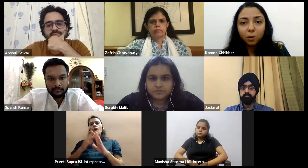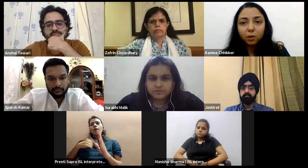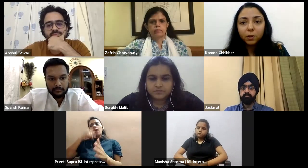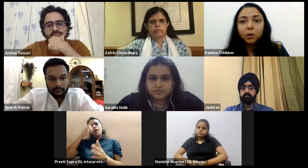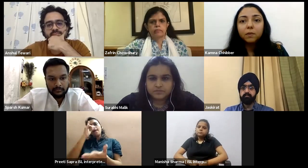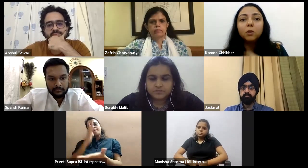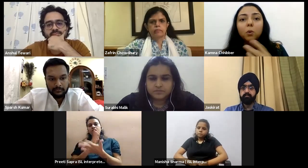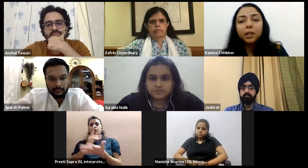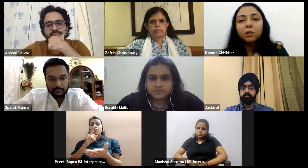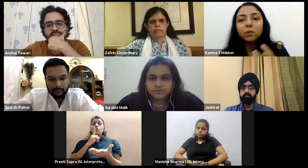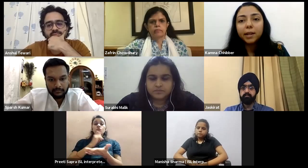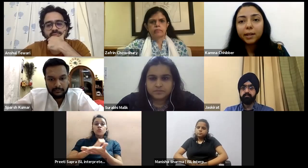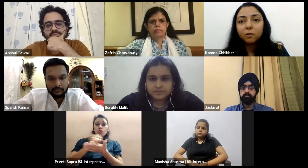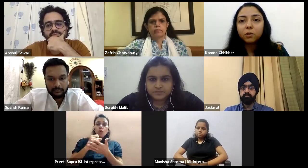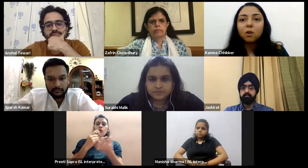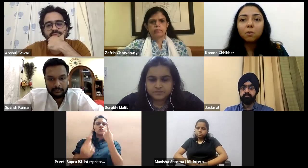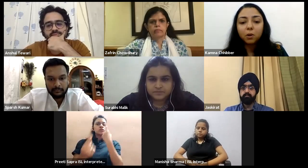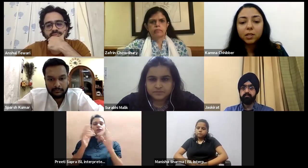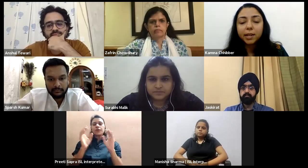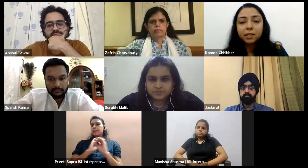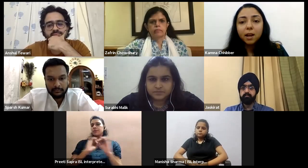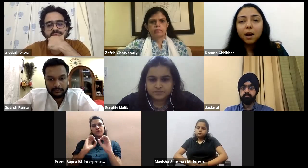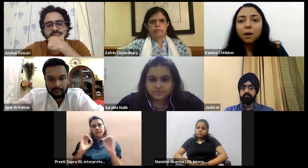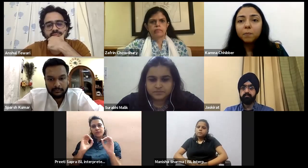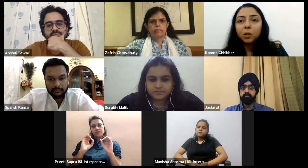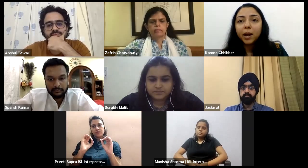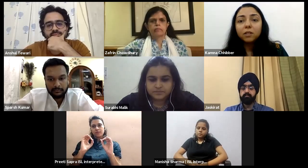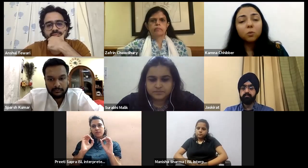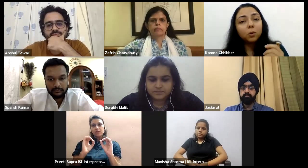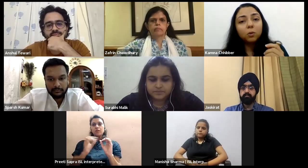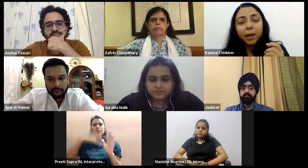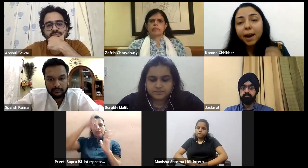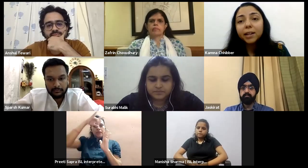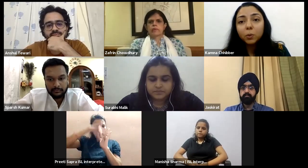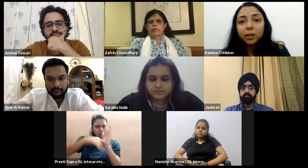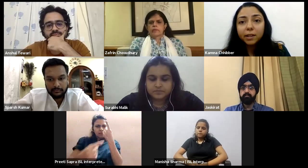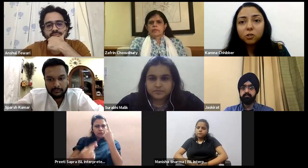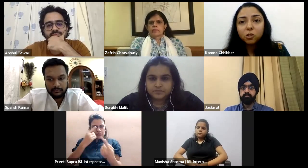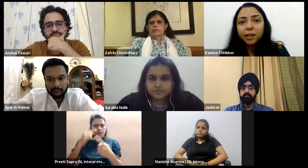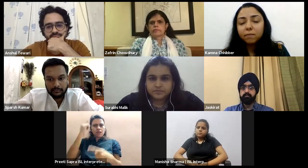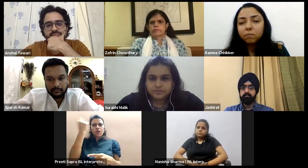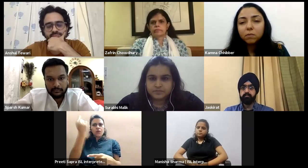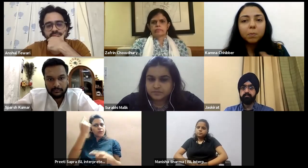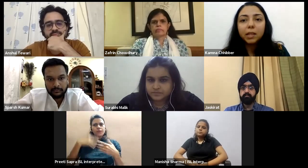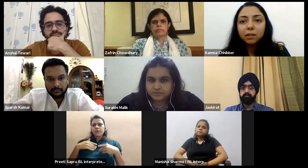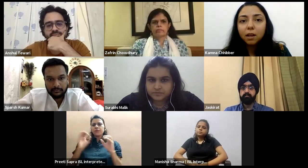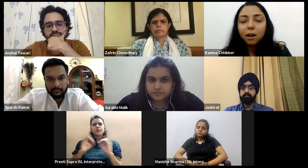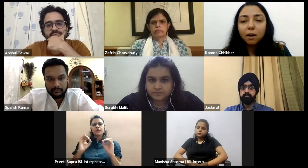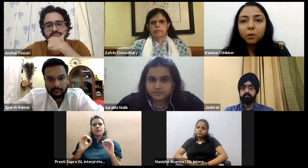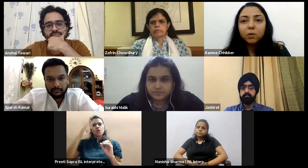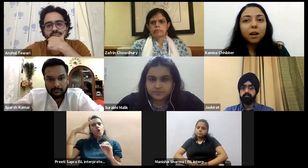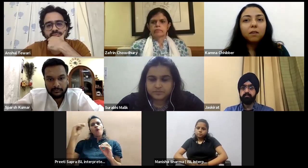credible or not? We're not even going into that kind of a thought process, and so we don't pay adequate attention. And simple